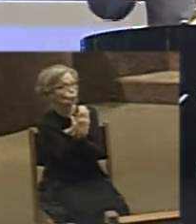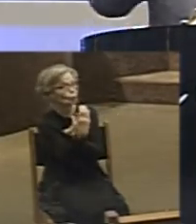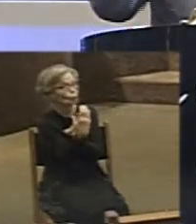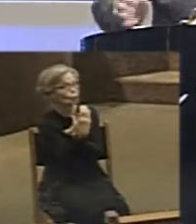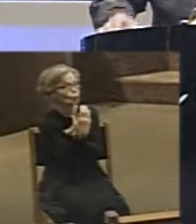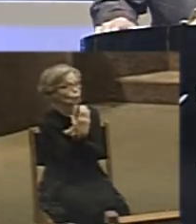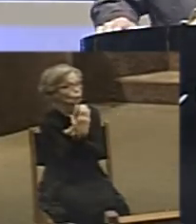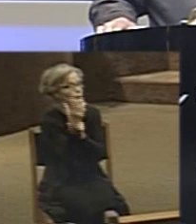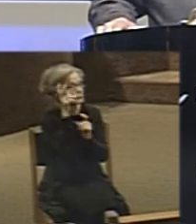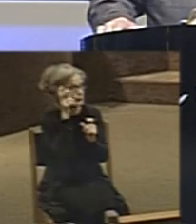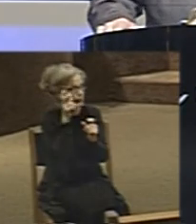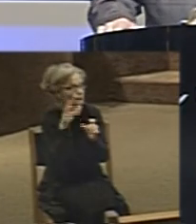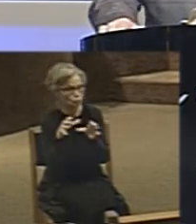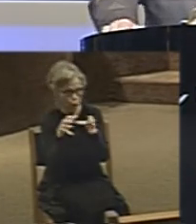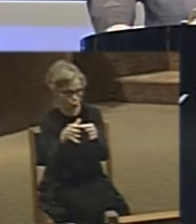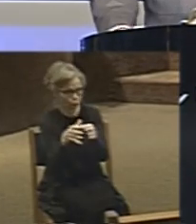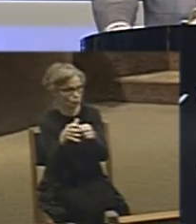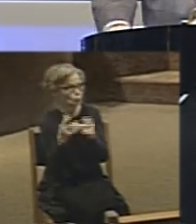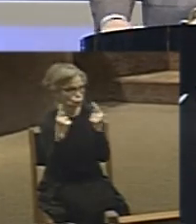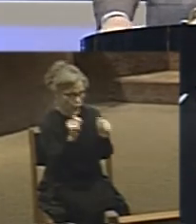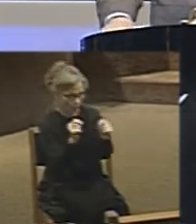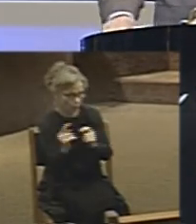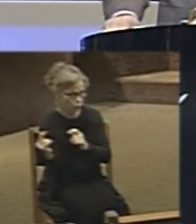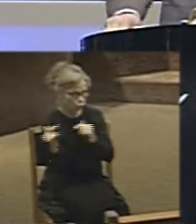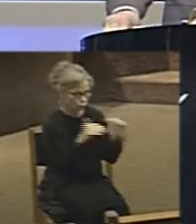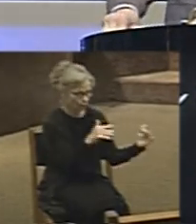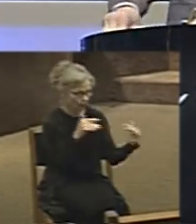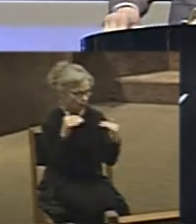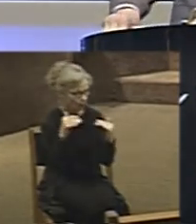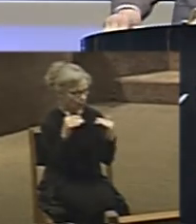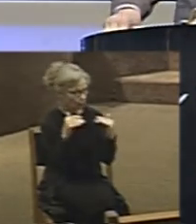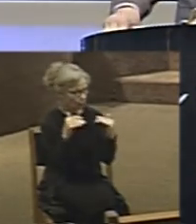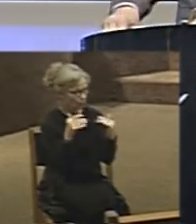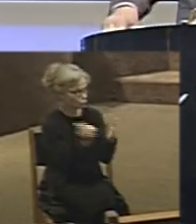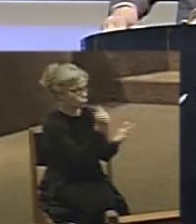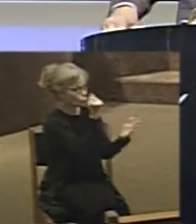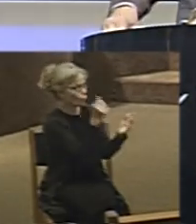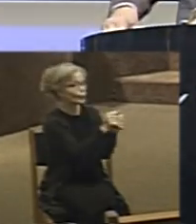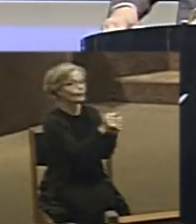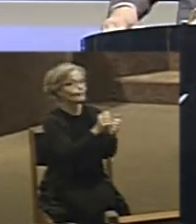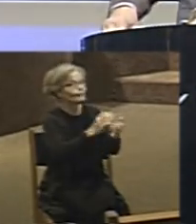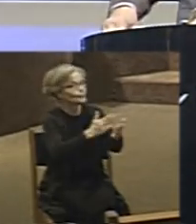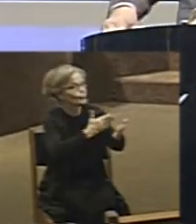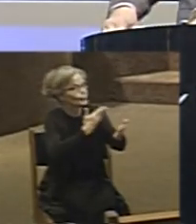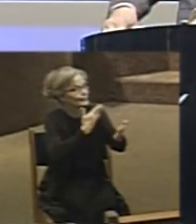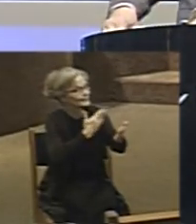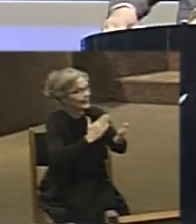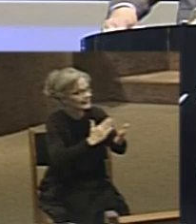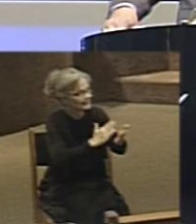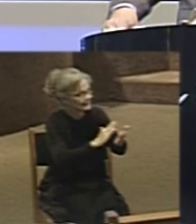They have prevailed in the world of music.